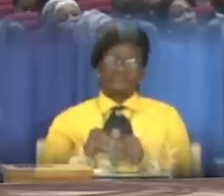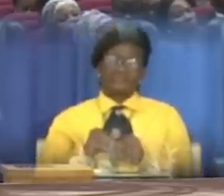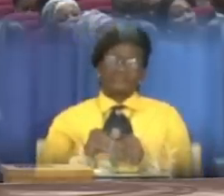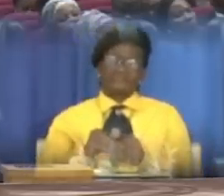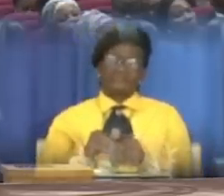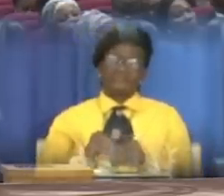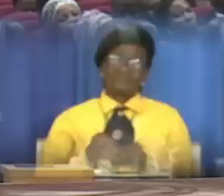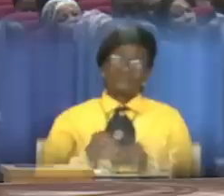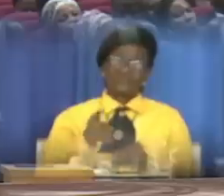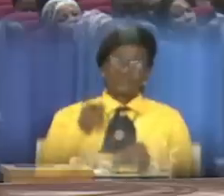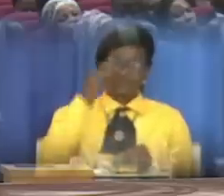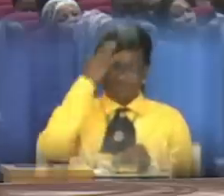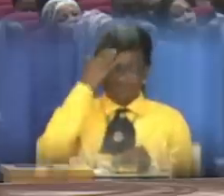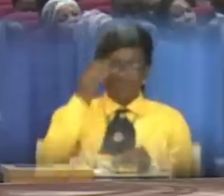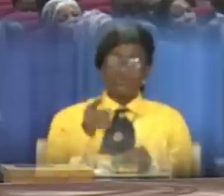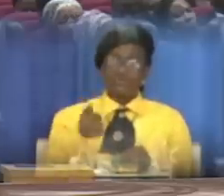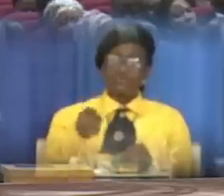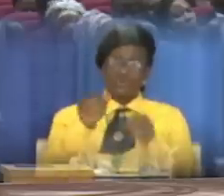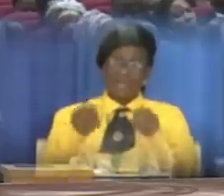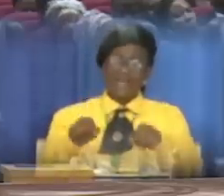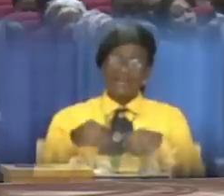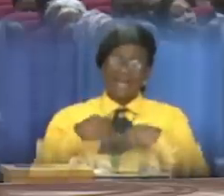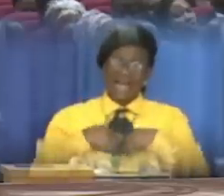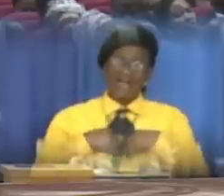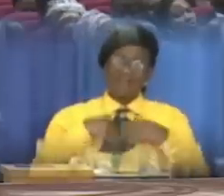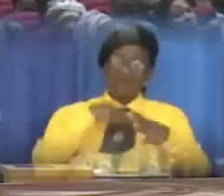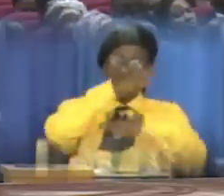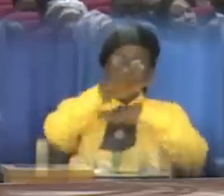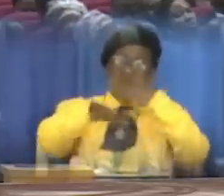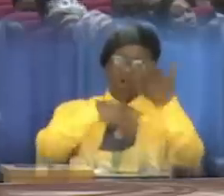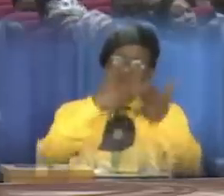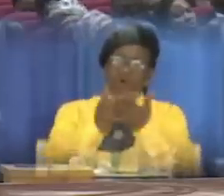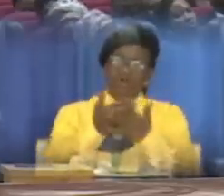You know, you can have all the money in the world and still suffer.